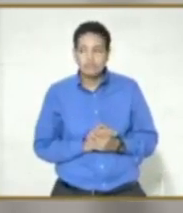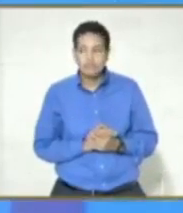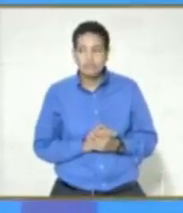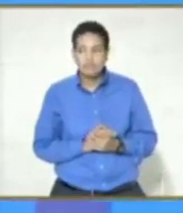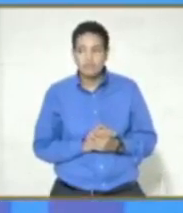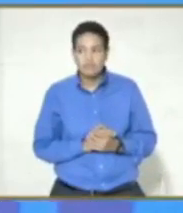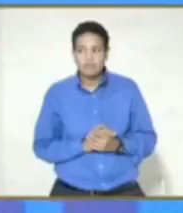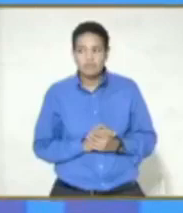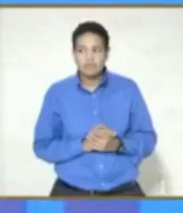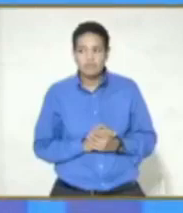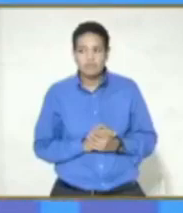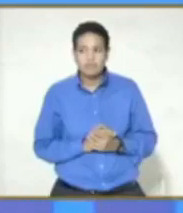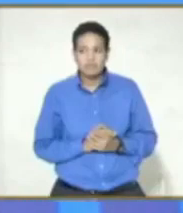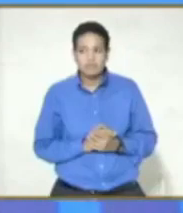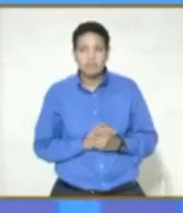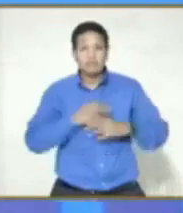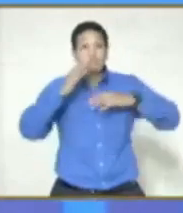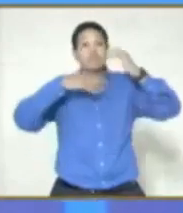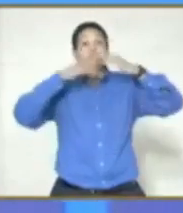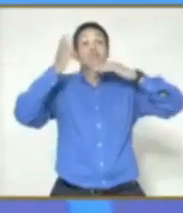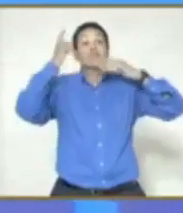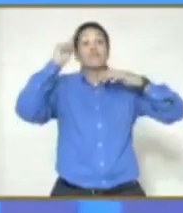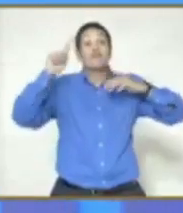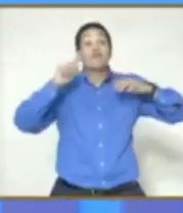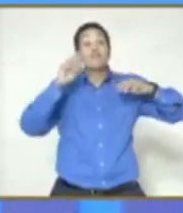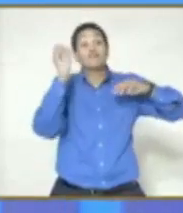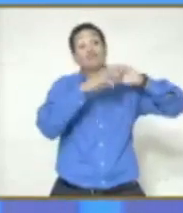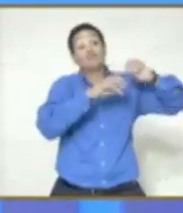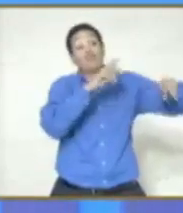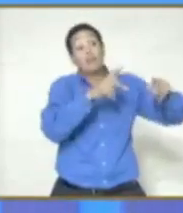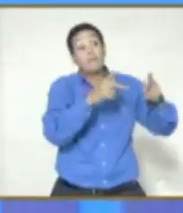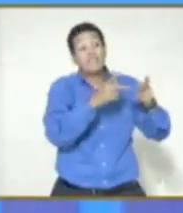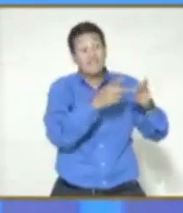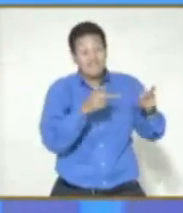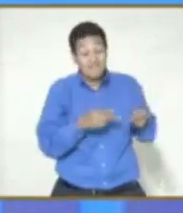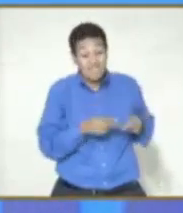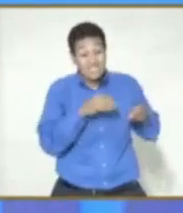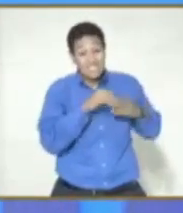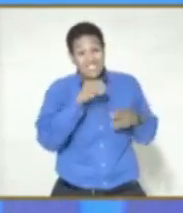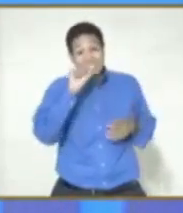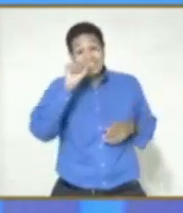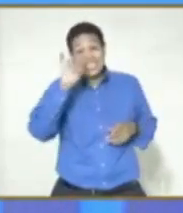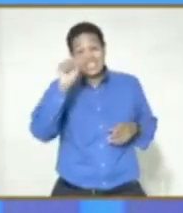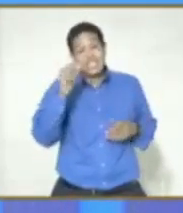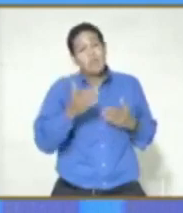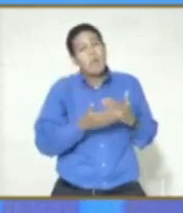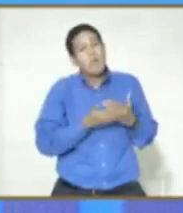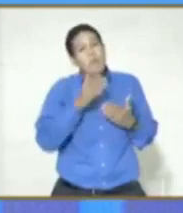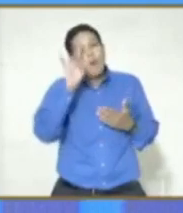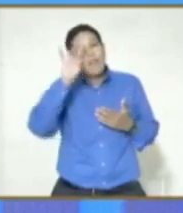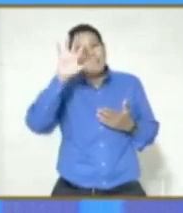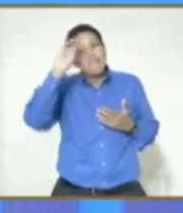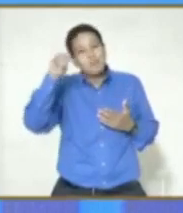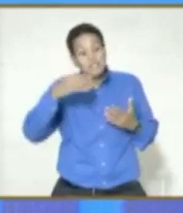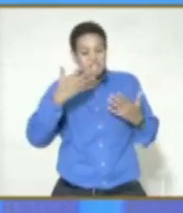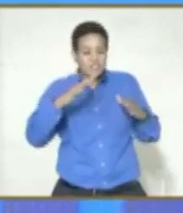St. James is almost 85% completed. And then there's also